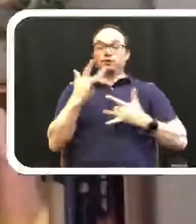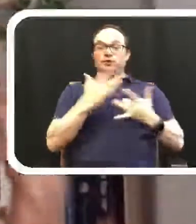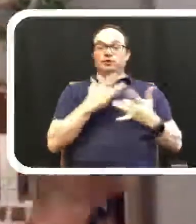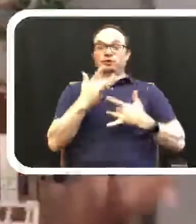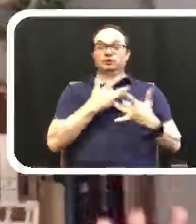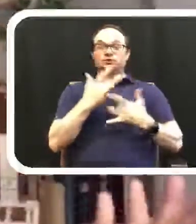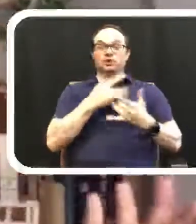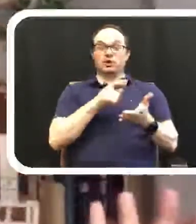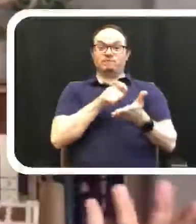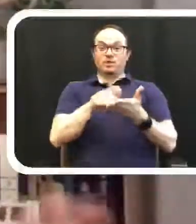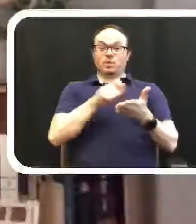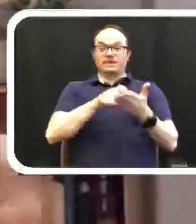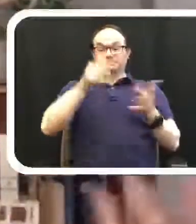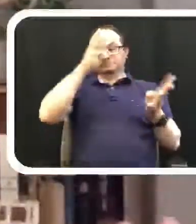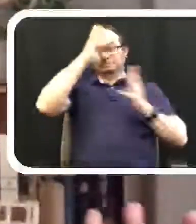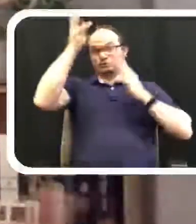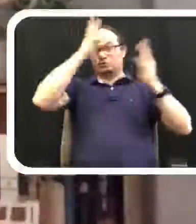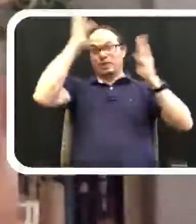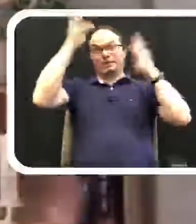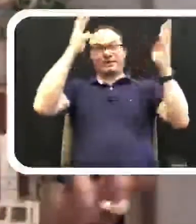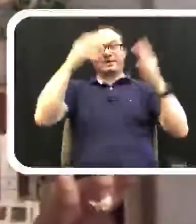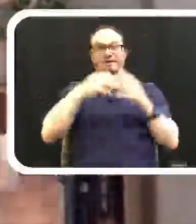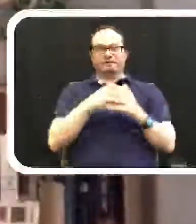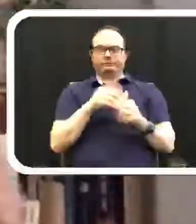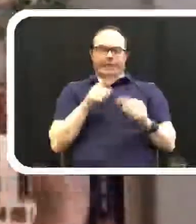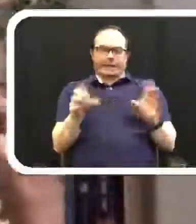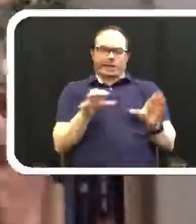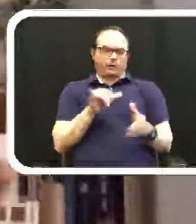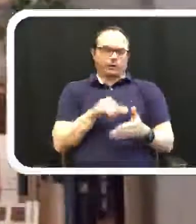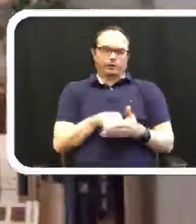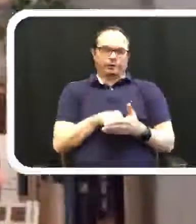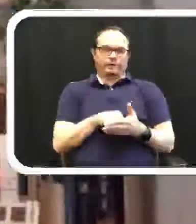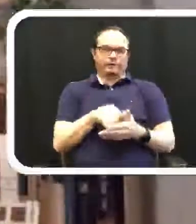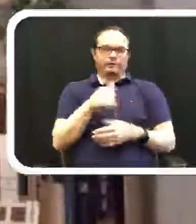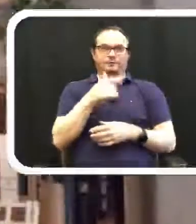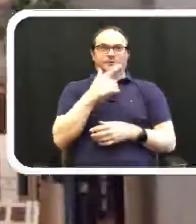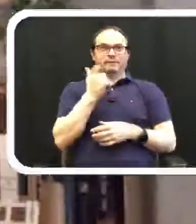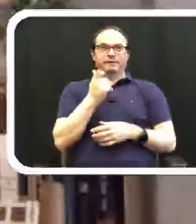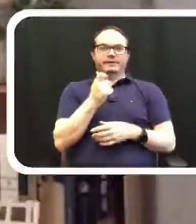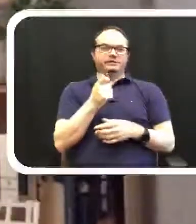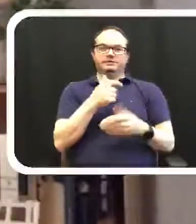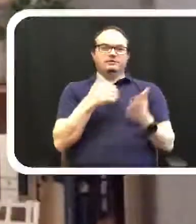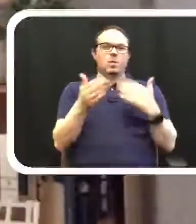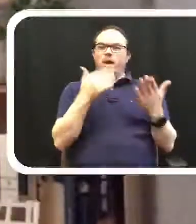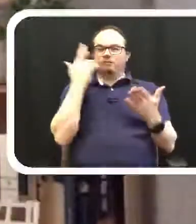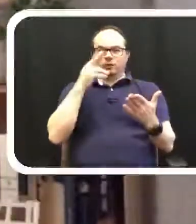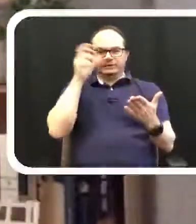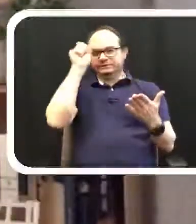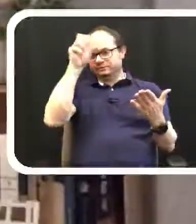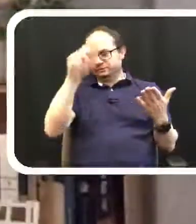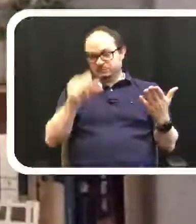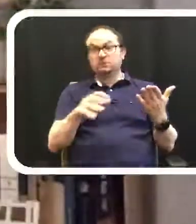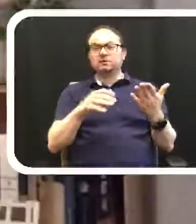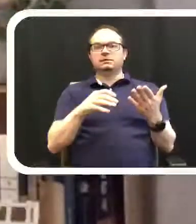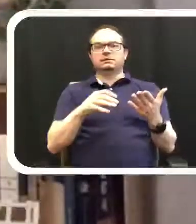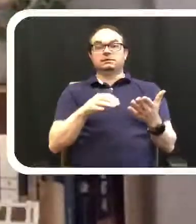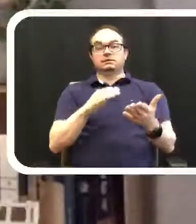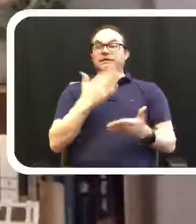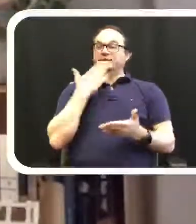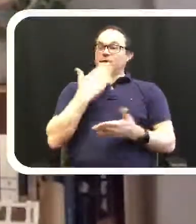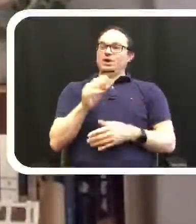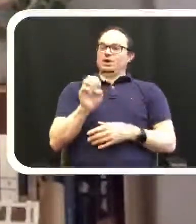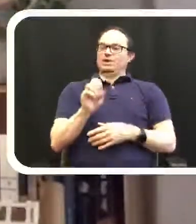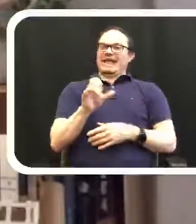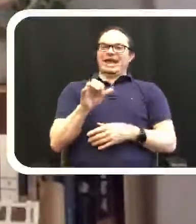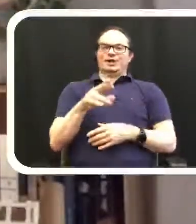write something creatively and you think, oh, this I can't do that because of A, B, or C. That's what good editors are